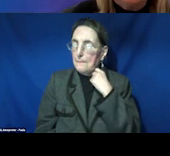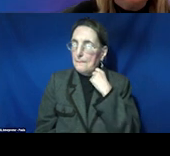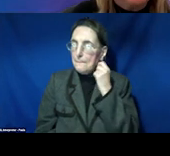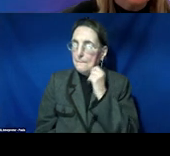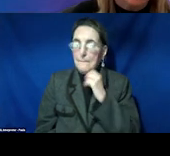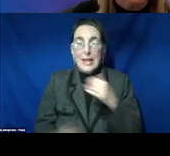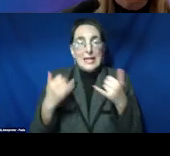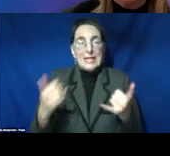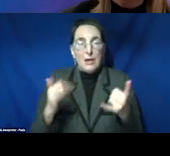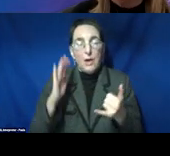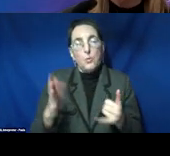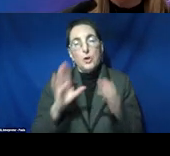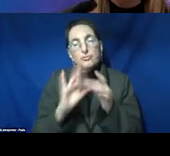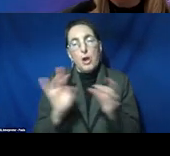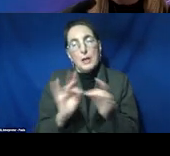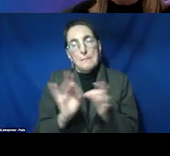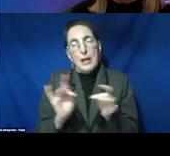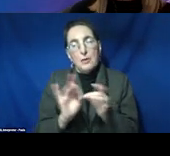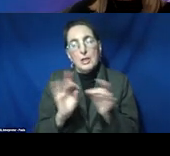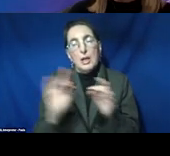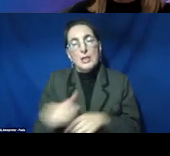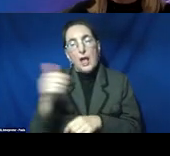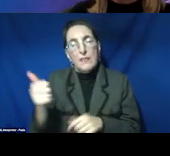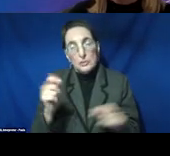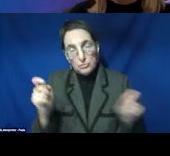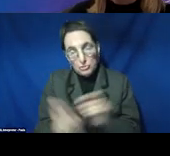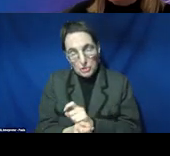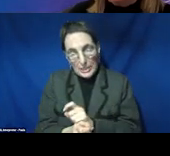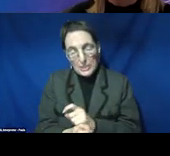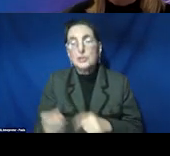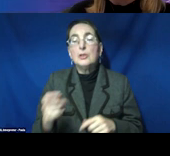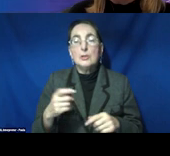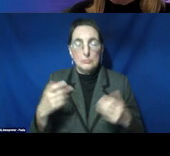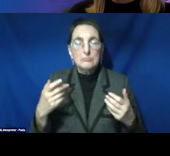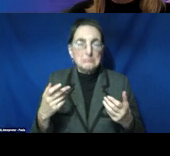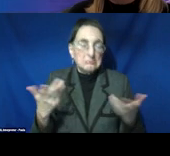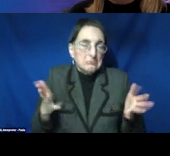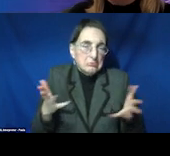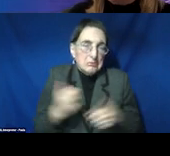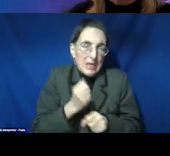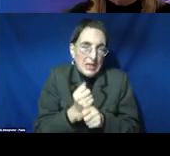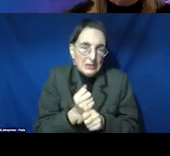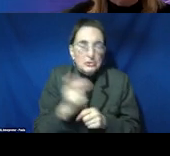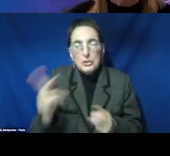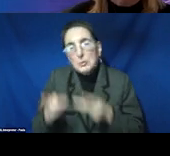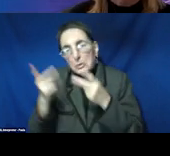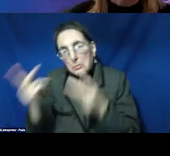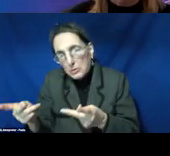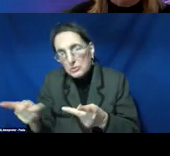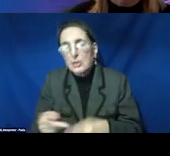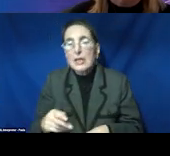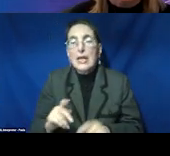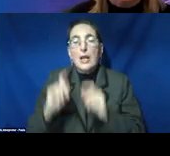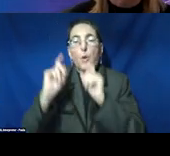So now I'm going to talk about another change that was made to the proposal and award policies